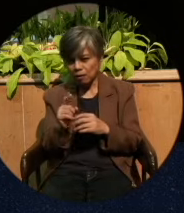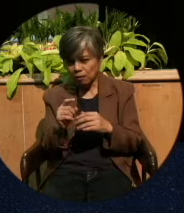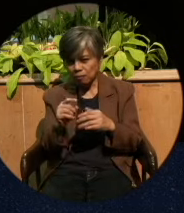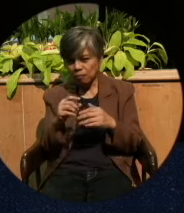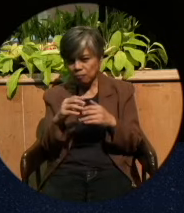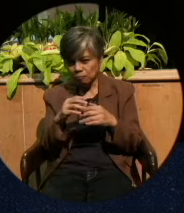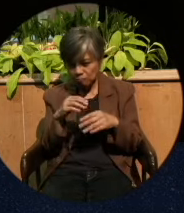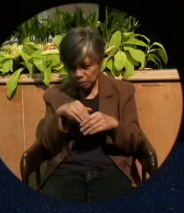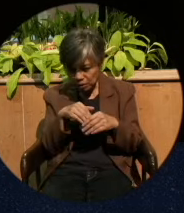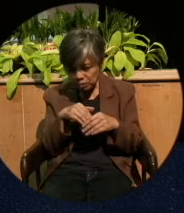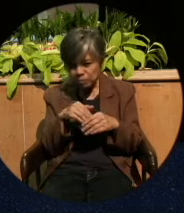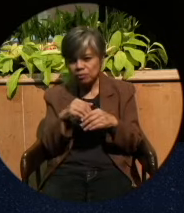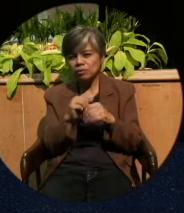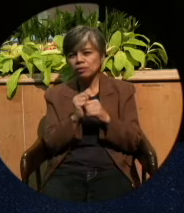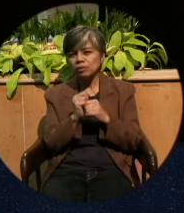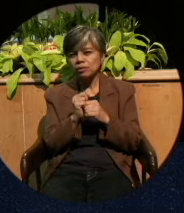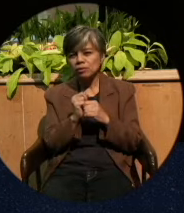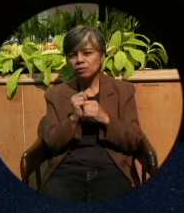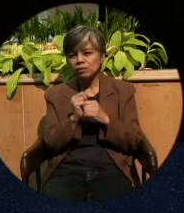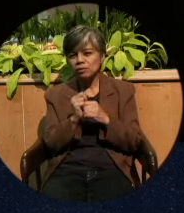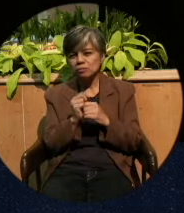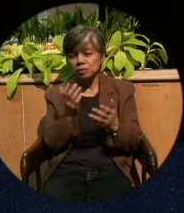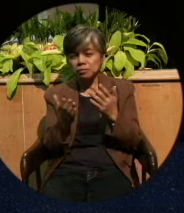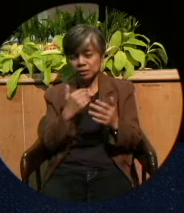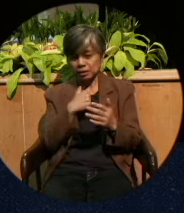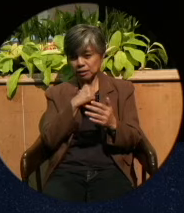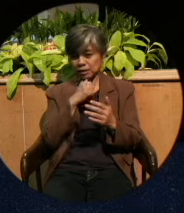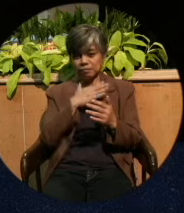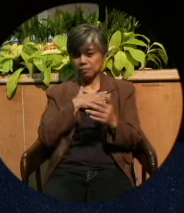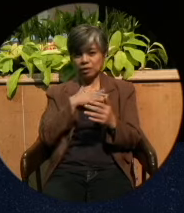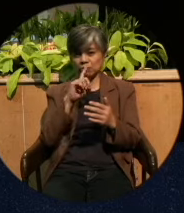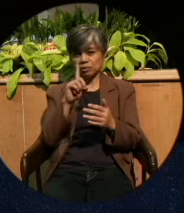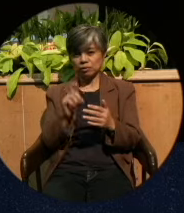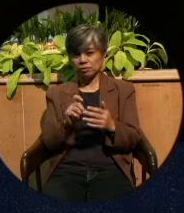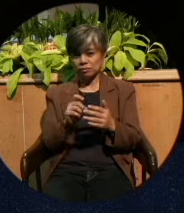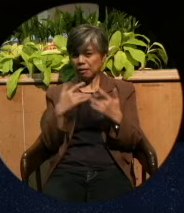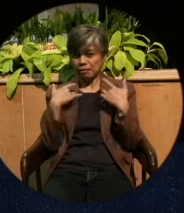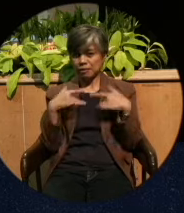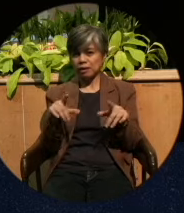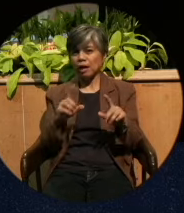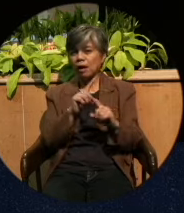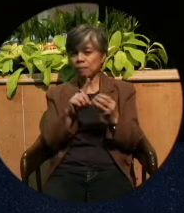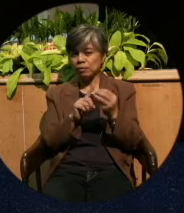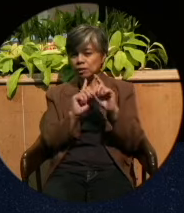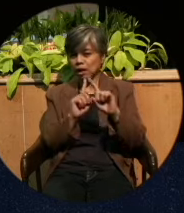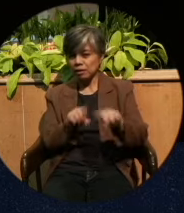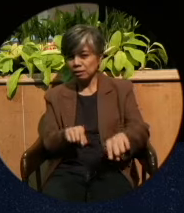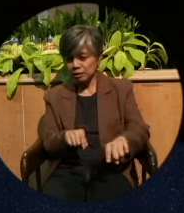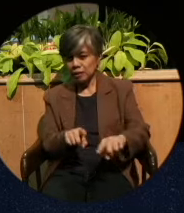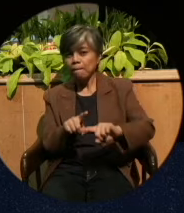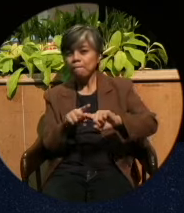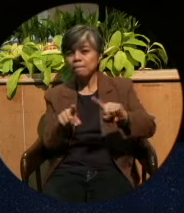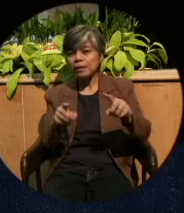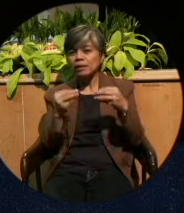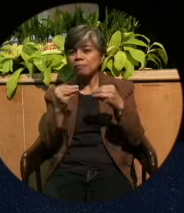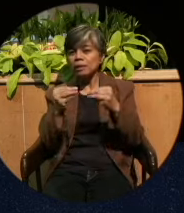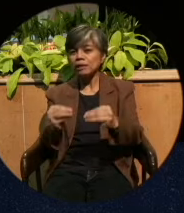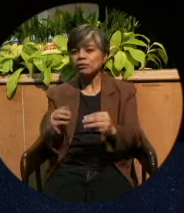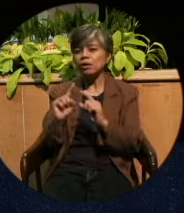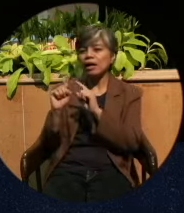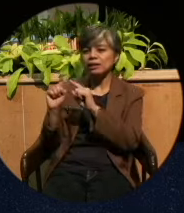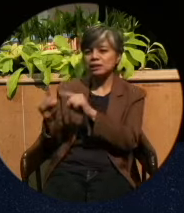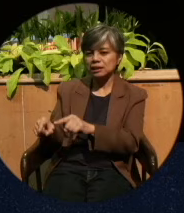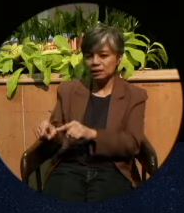she type? Those may not be my questions, and I may not care about those answers. The methods for answering those questions,